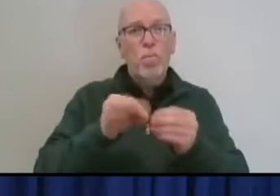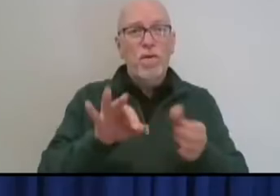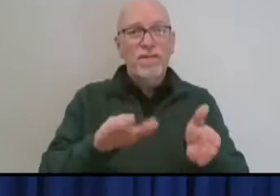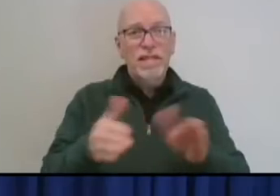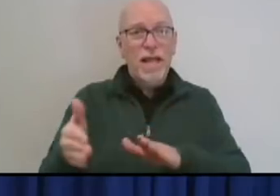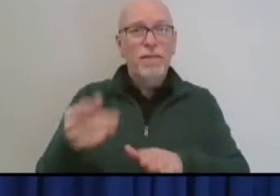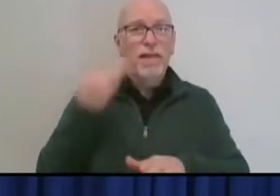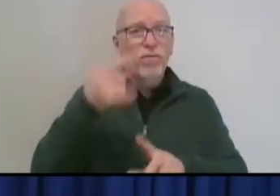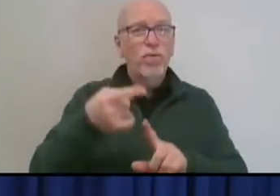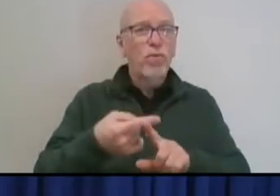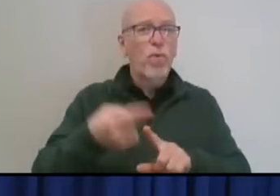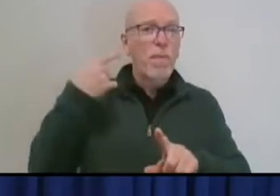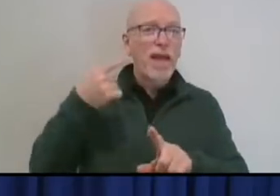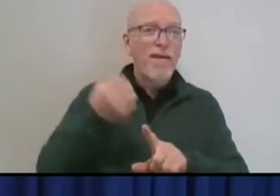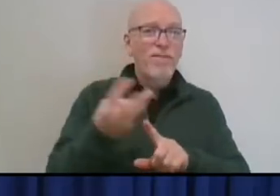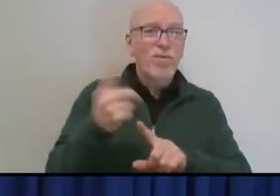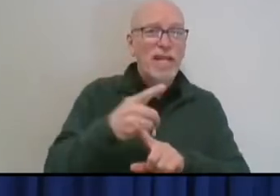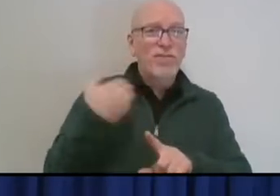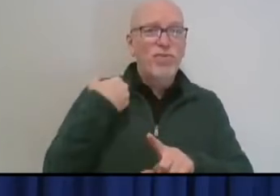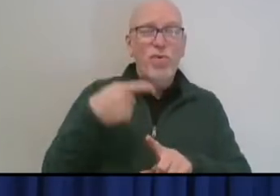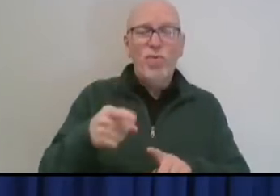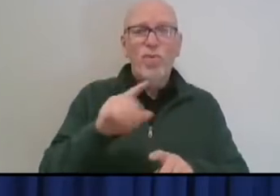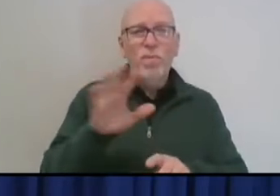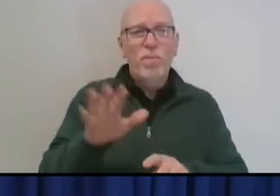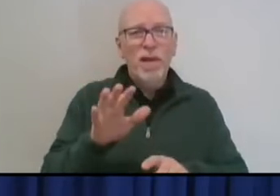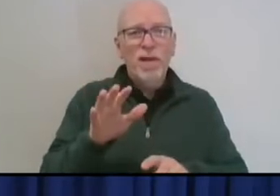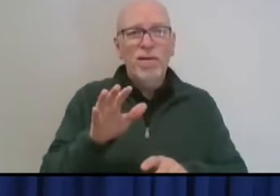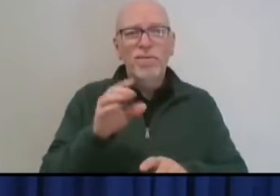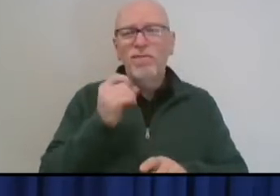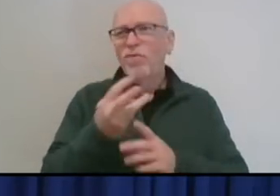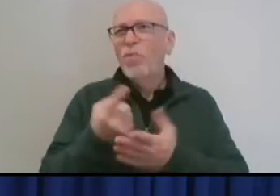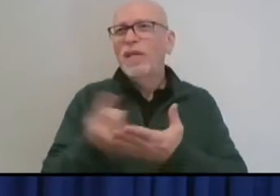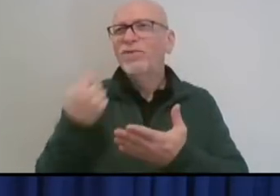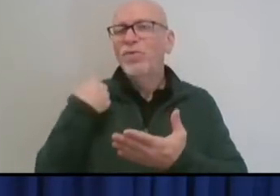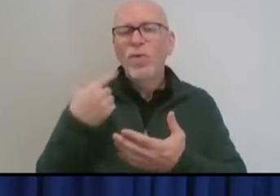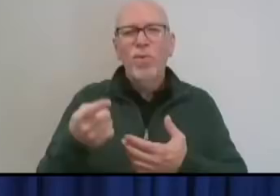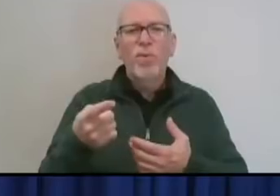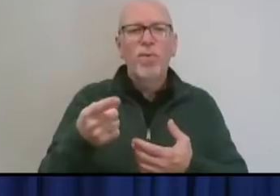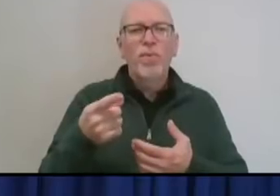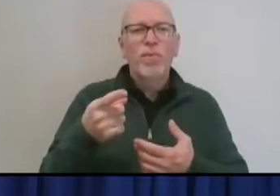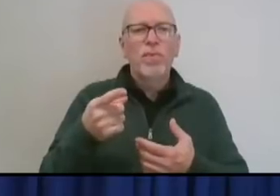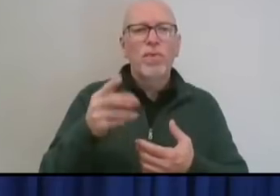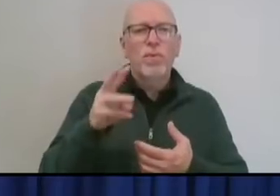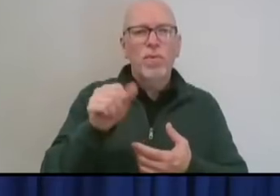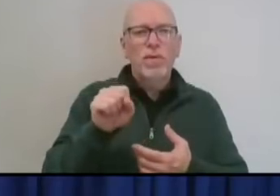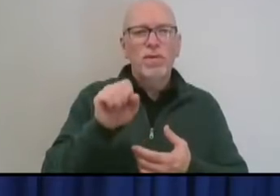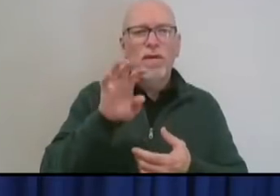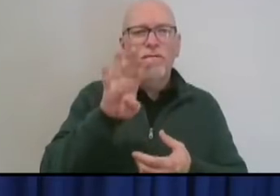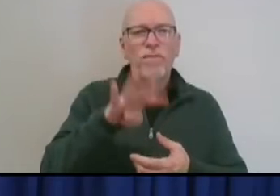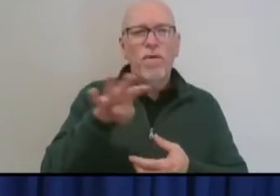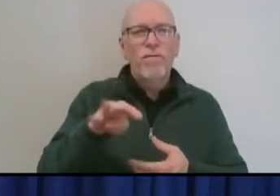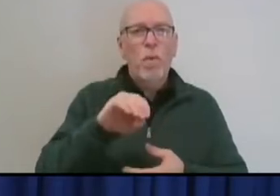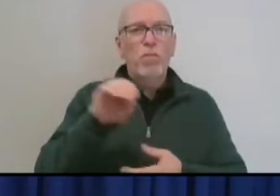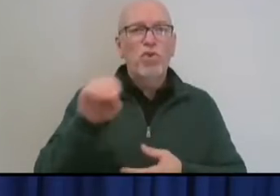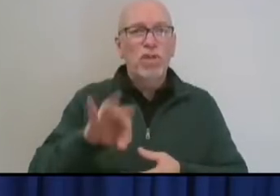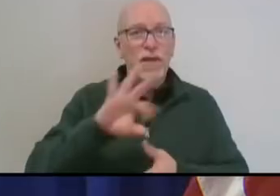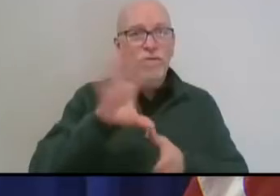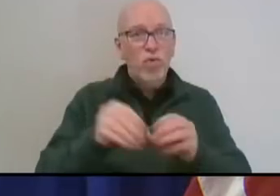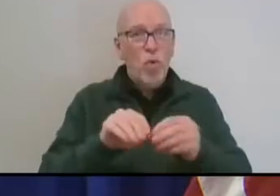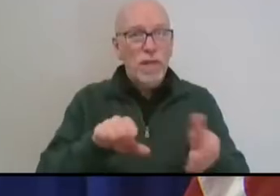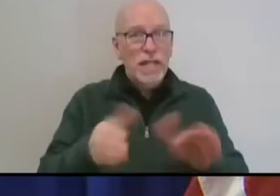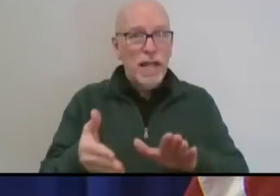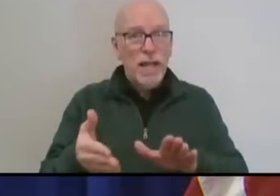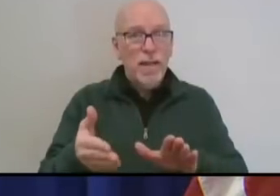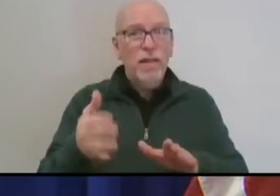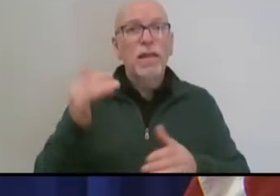the tape just a few days ago, it was about, or weeks ago, I mean, the figure I had was 44% of our total deaths. That has